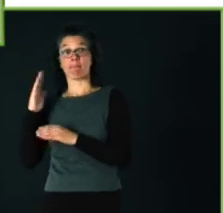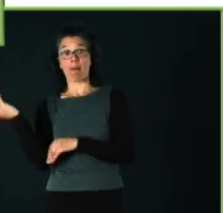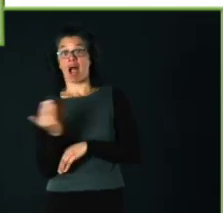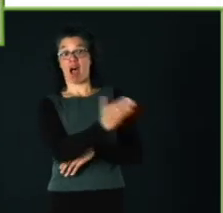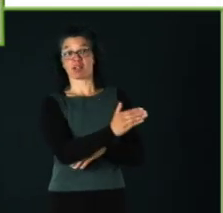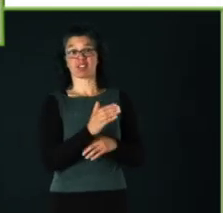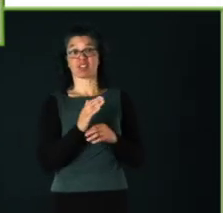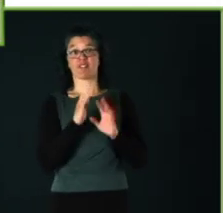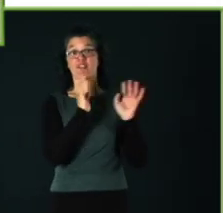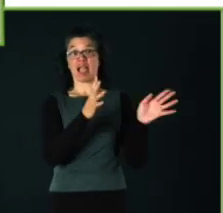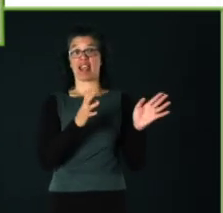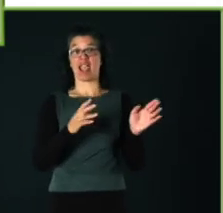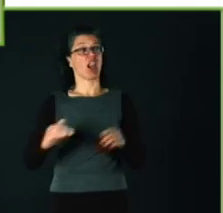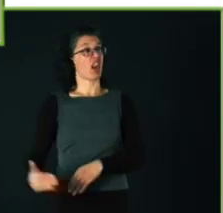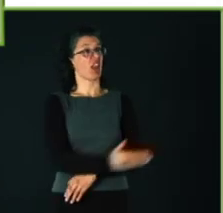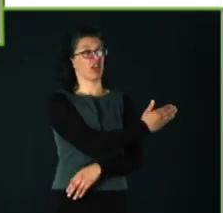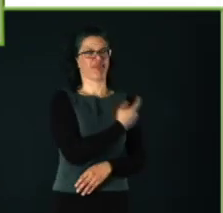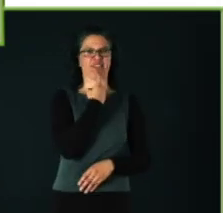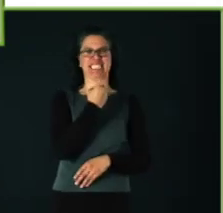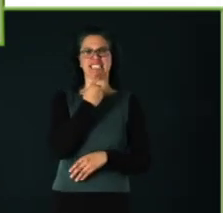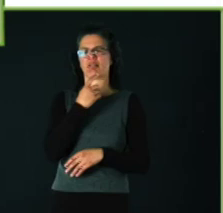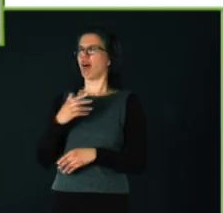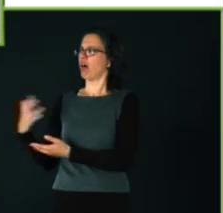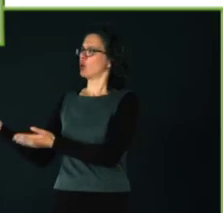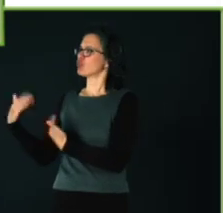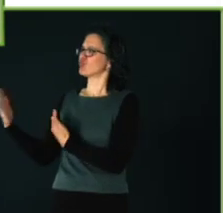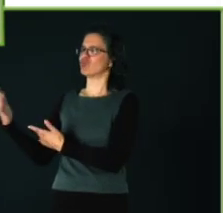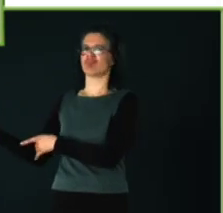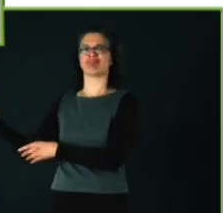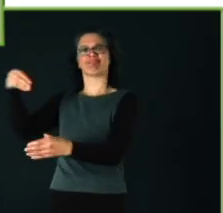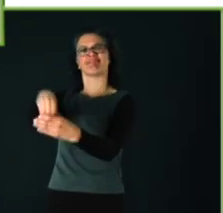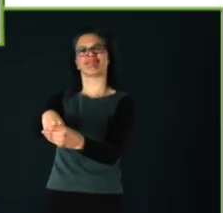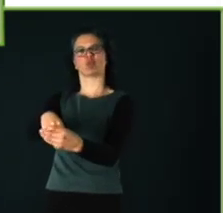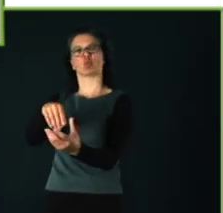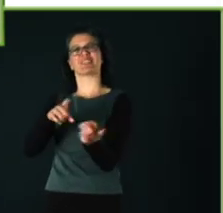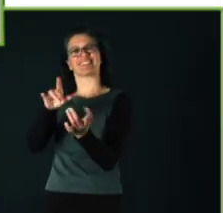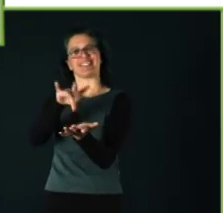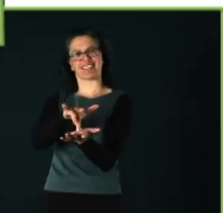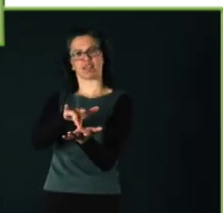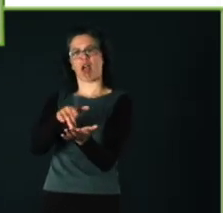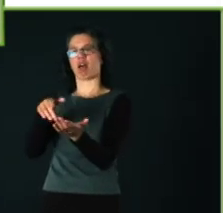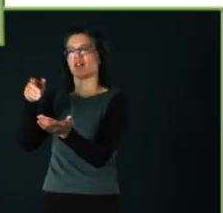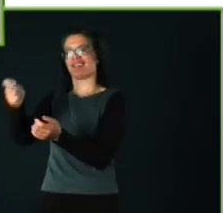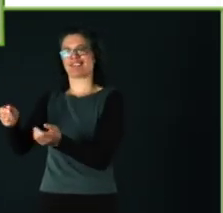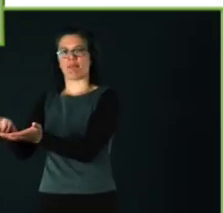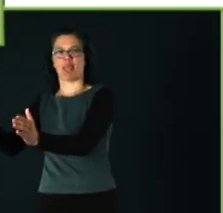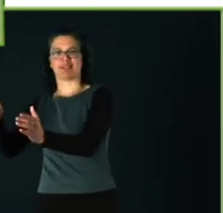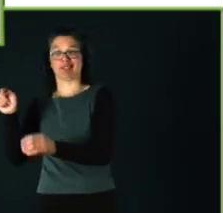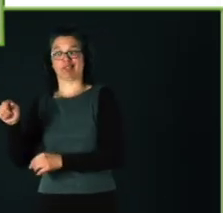done immediately so that we can get more activity in the town basin and in the CBD. This is the